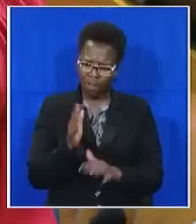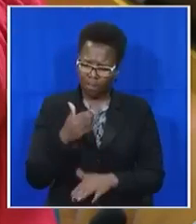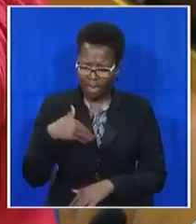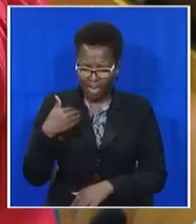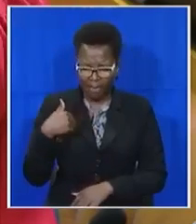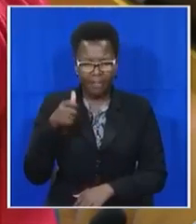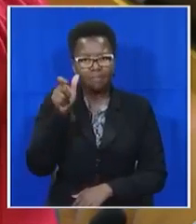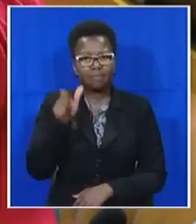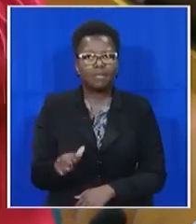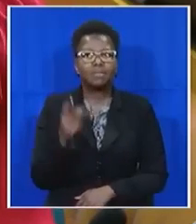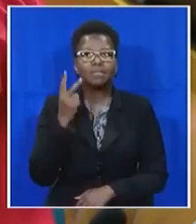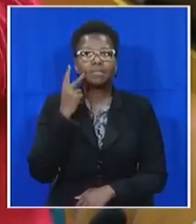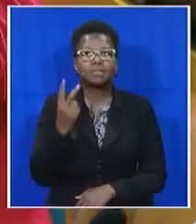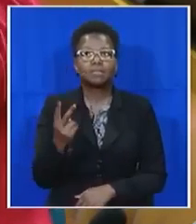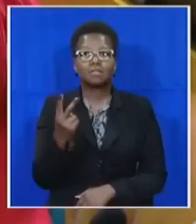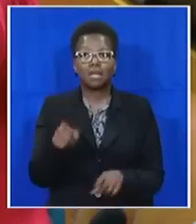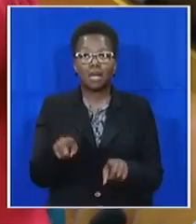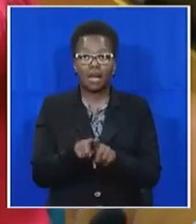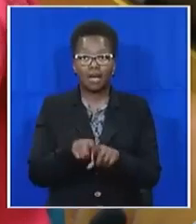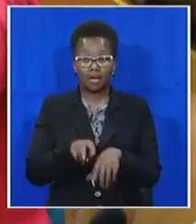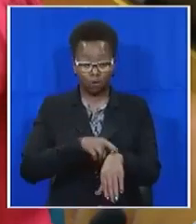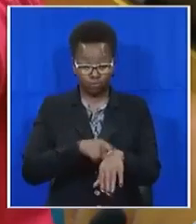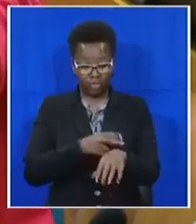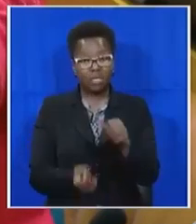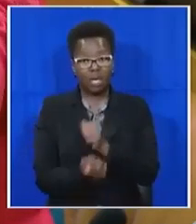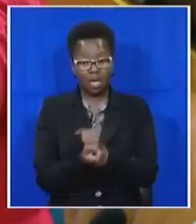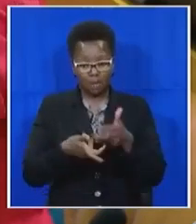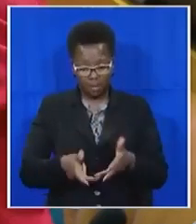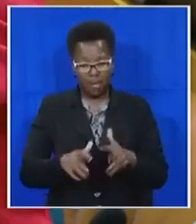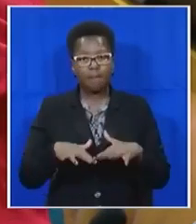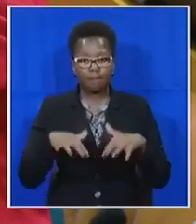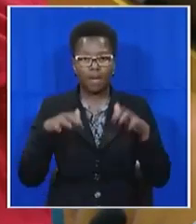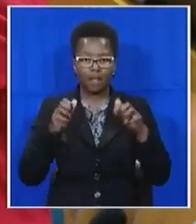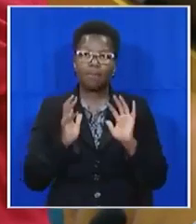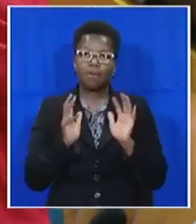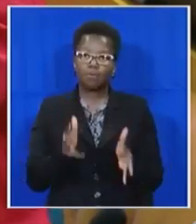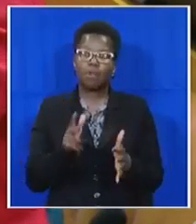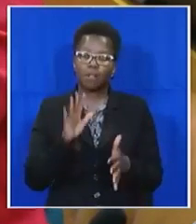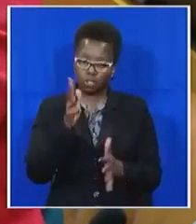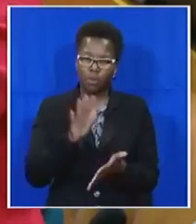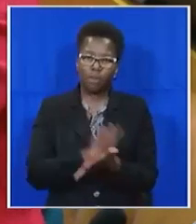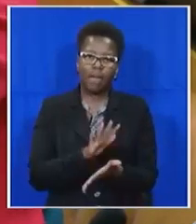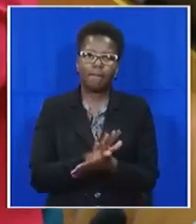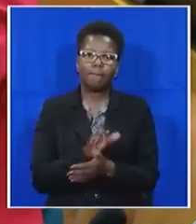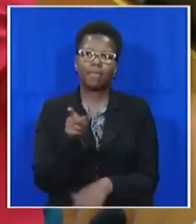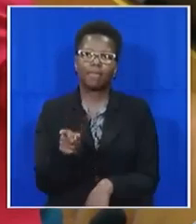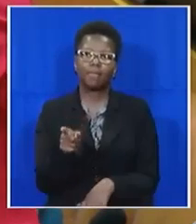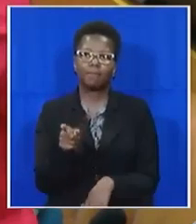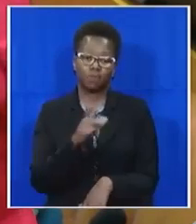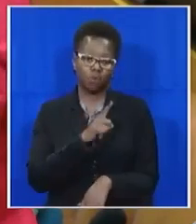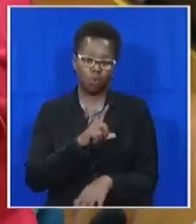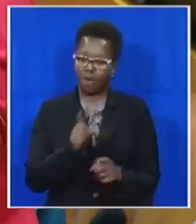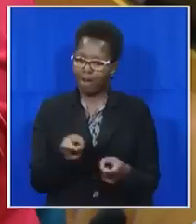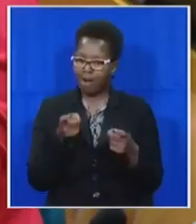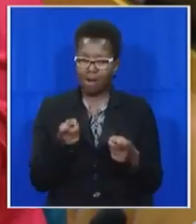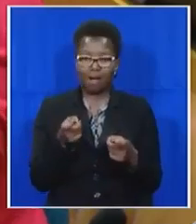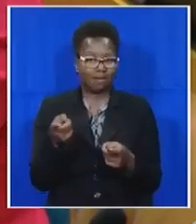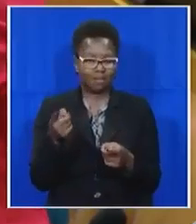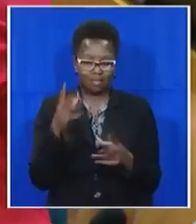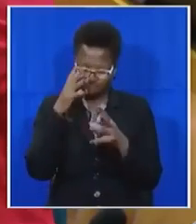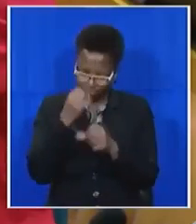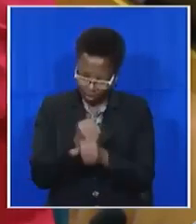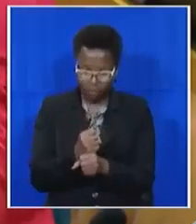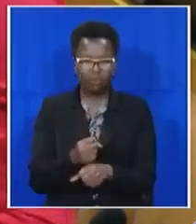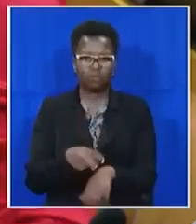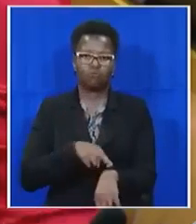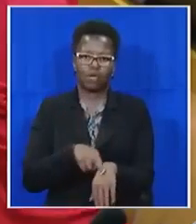to see a scourge of racism in this House. She would be very happy because she can't get out of it. Deputy